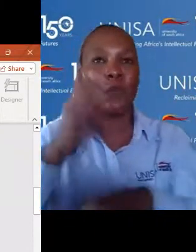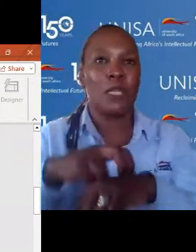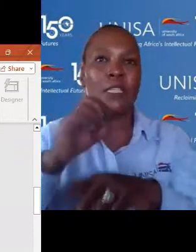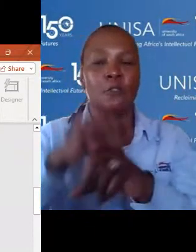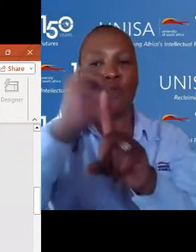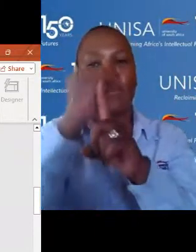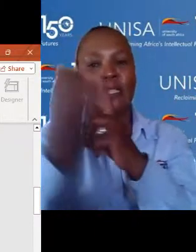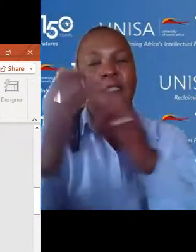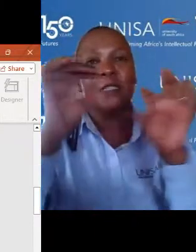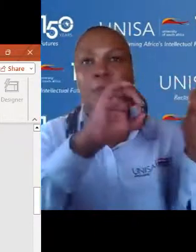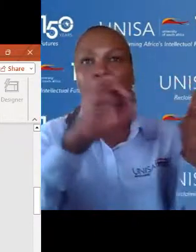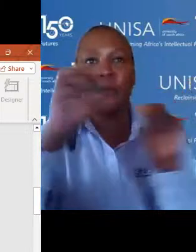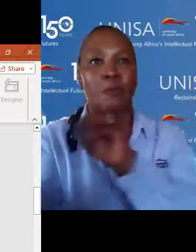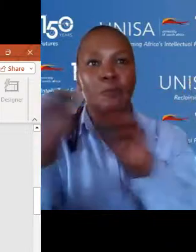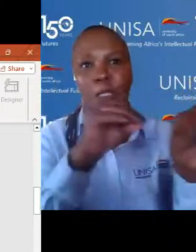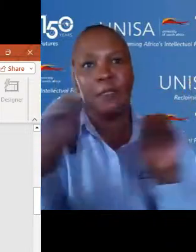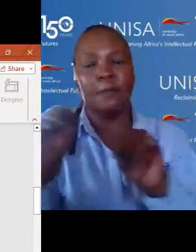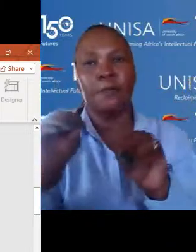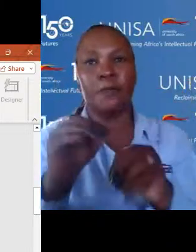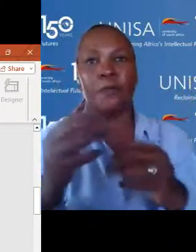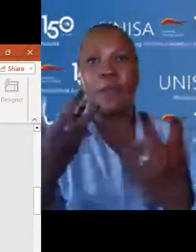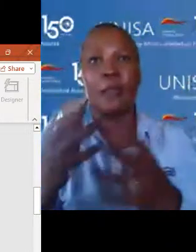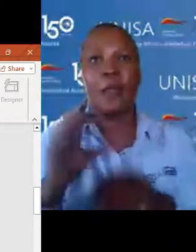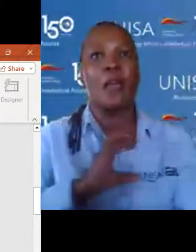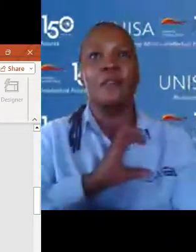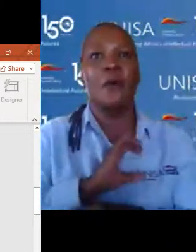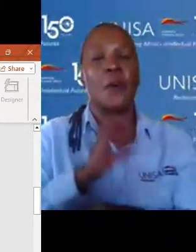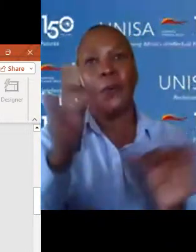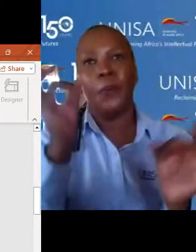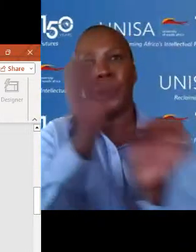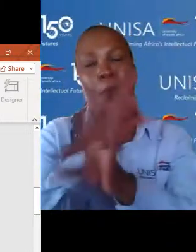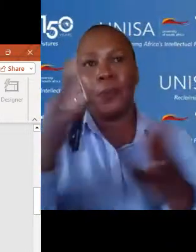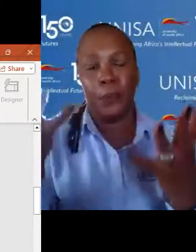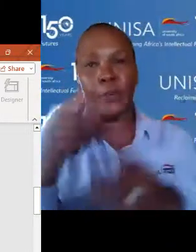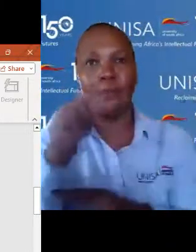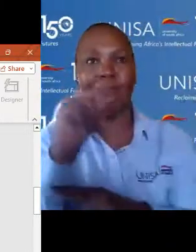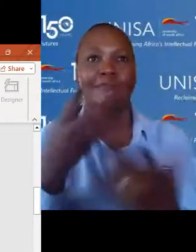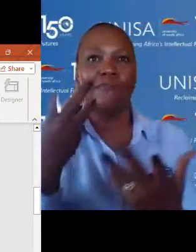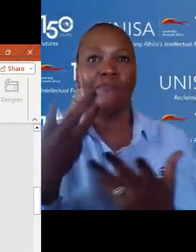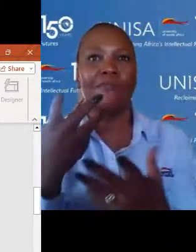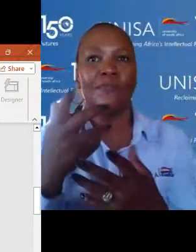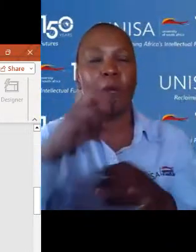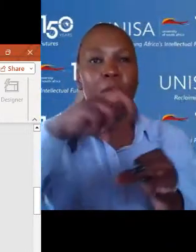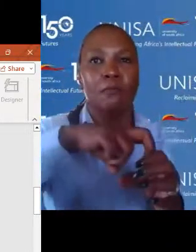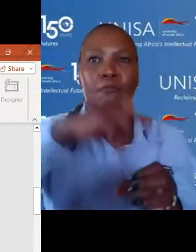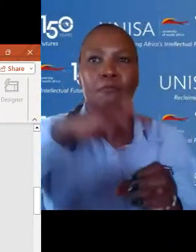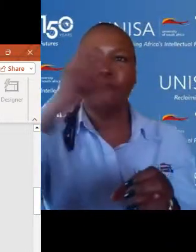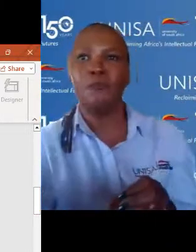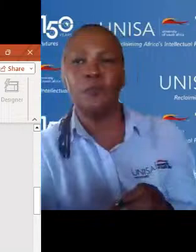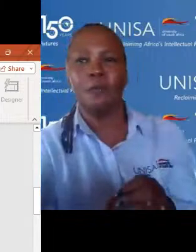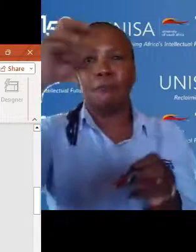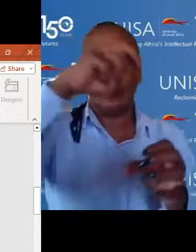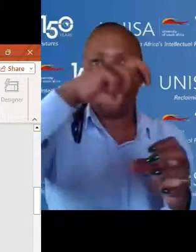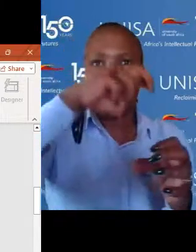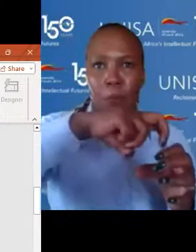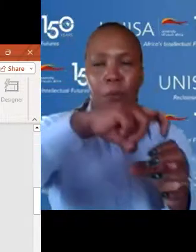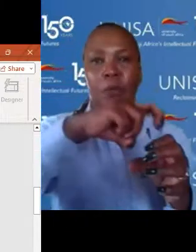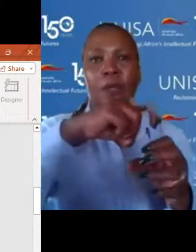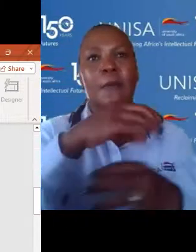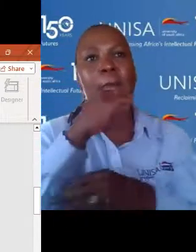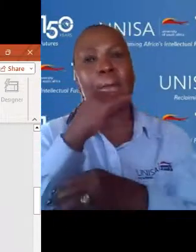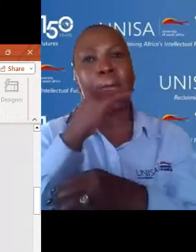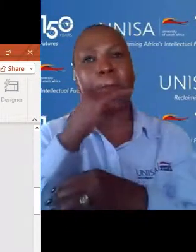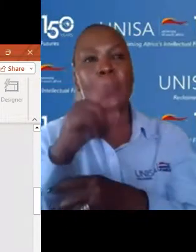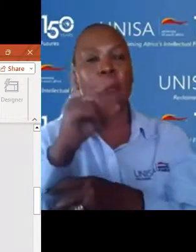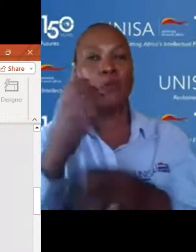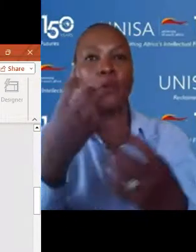When you are not comfortable with ascending and descending stairs, that means that you have a